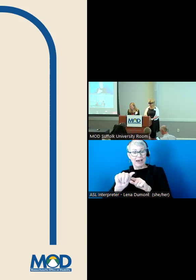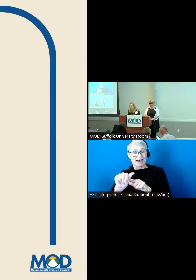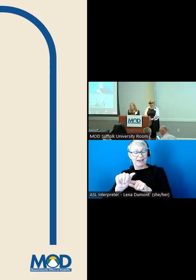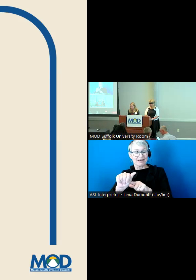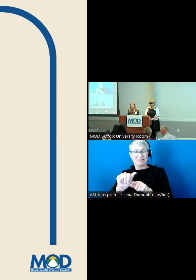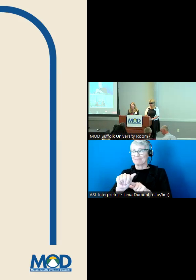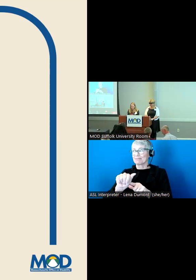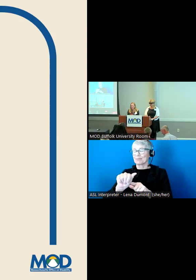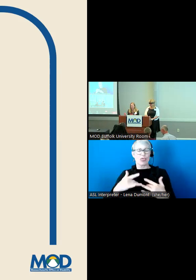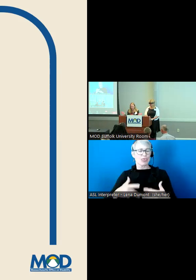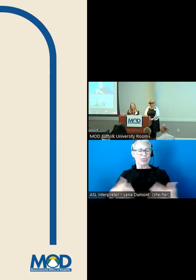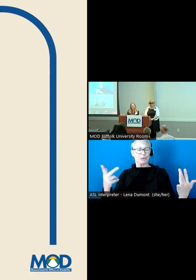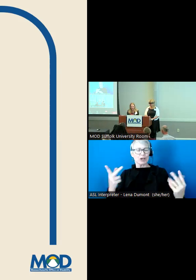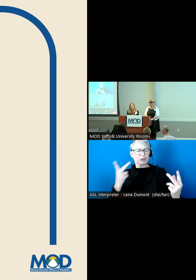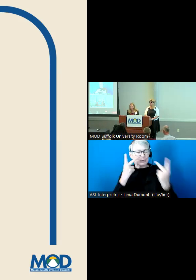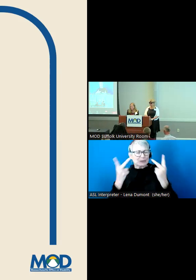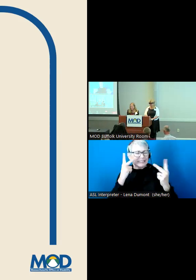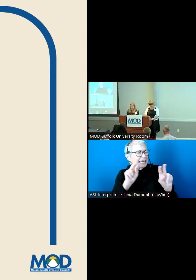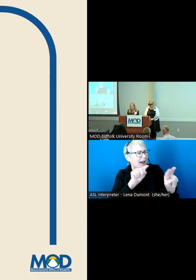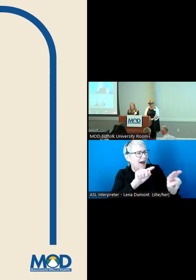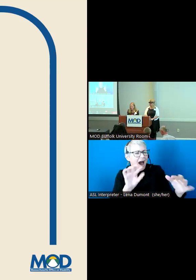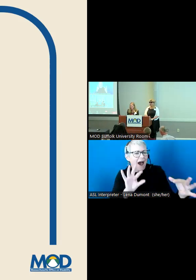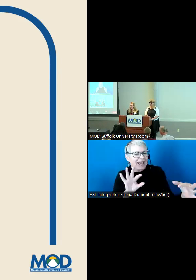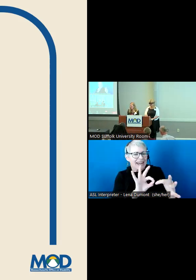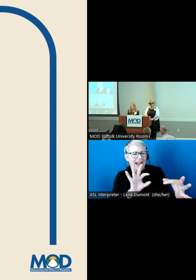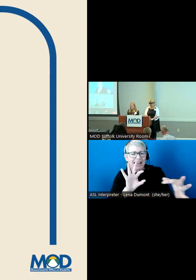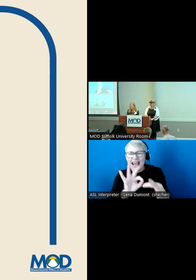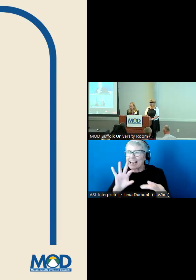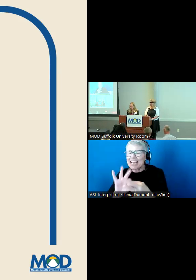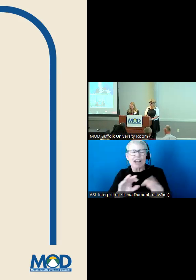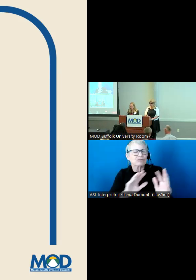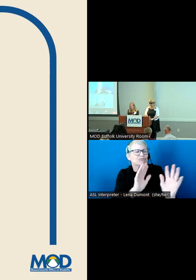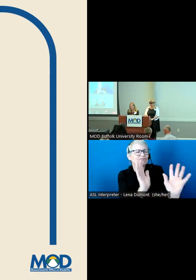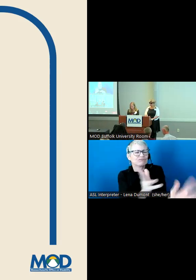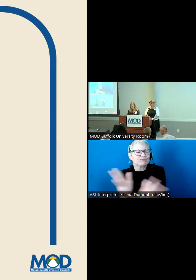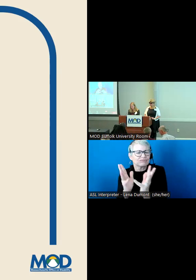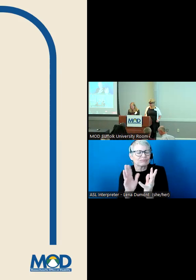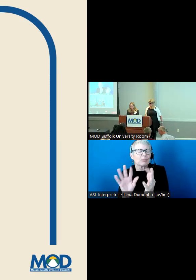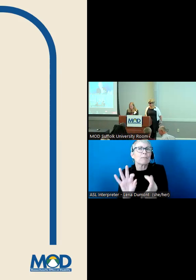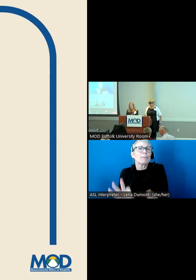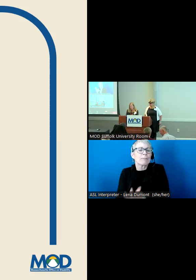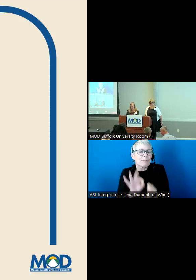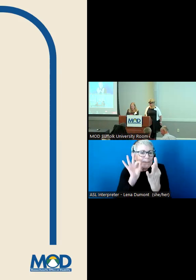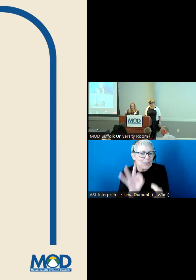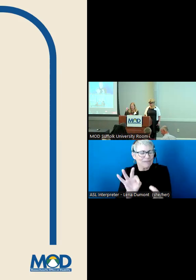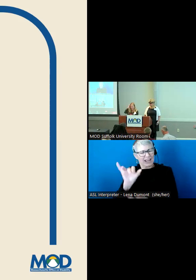conversations happening. This is exactly what we wanted today. So thank you for living up to my